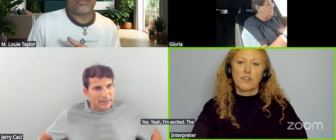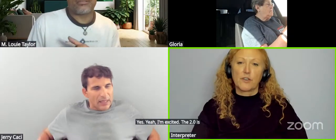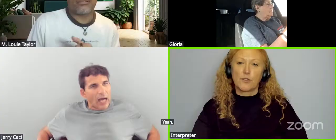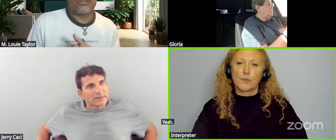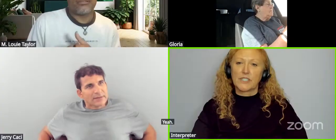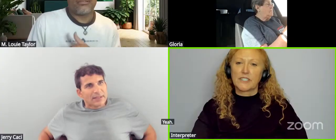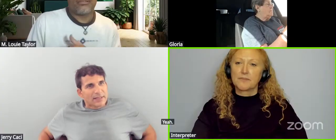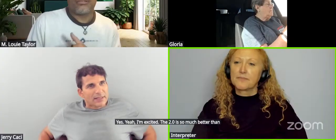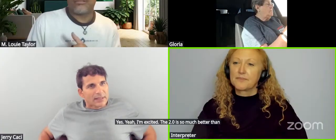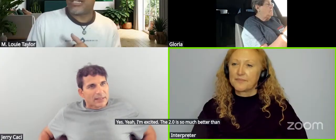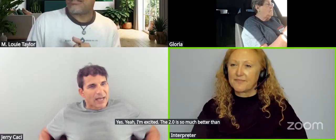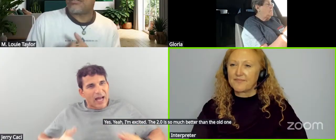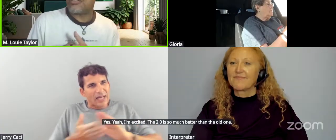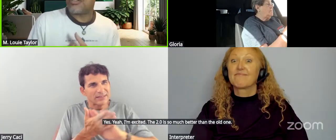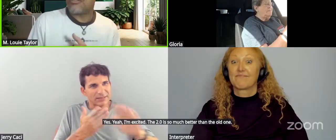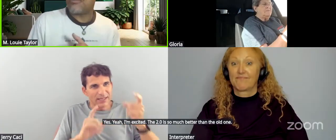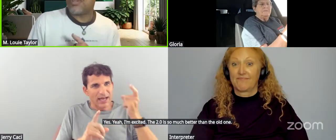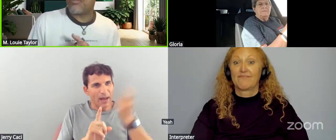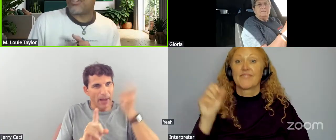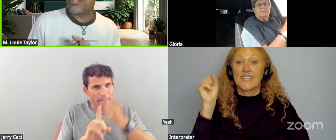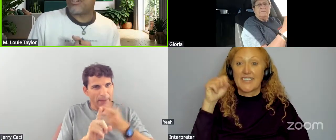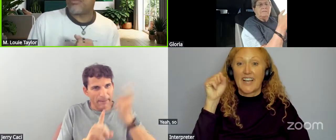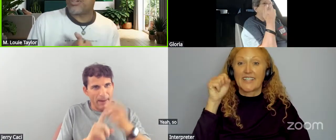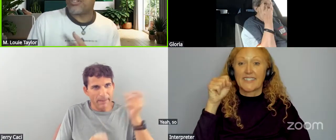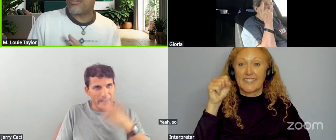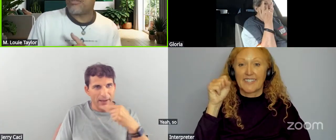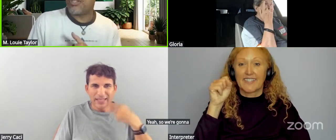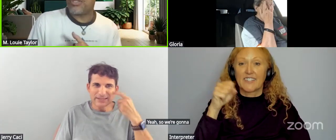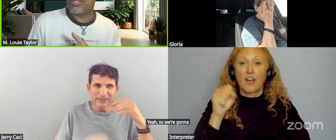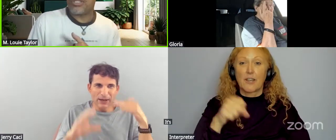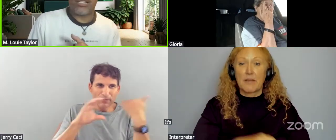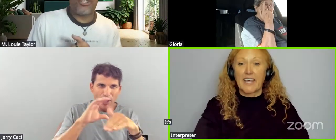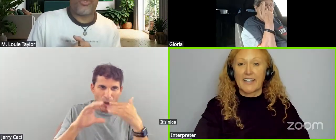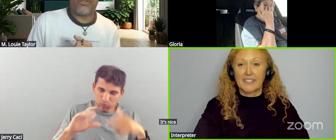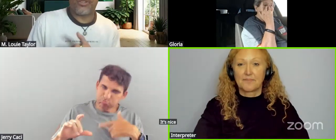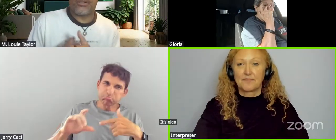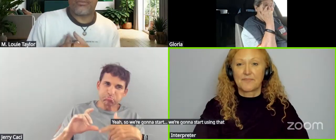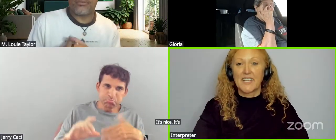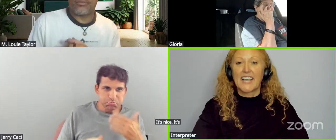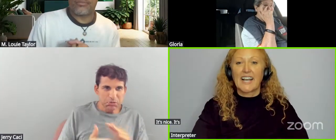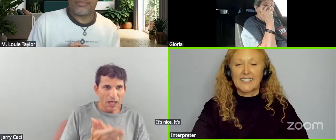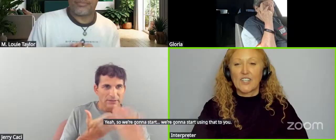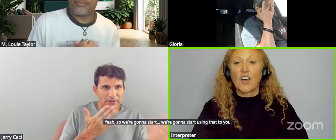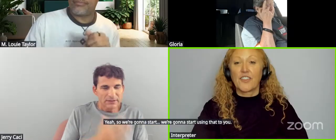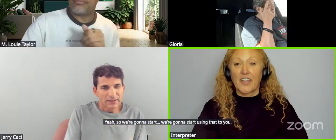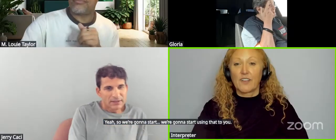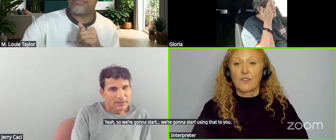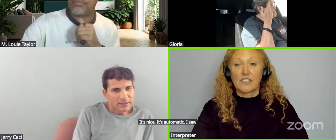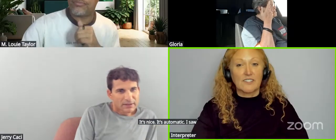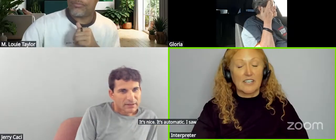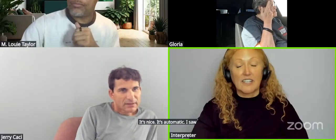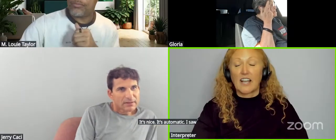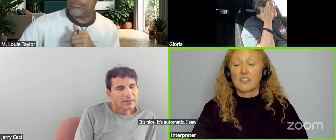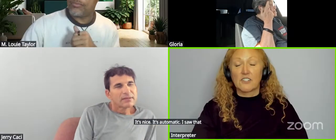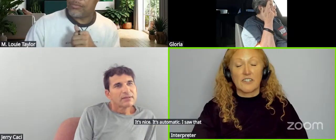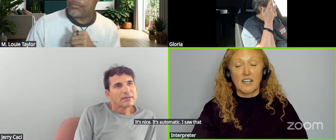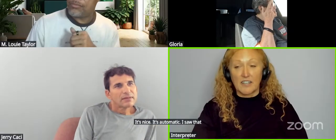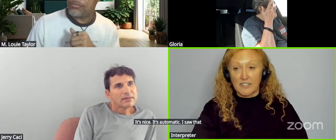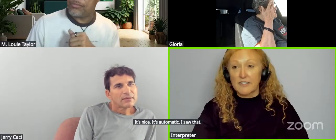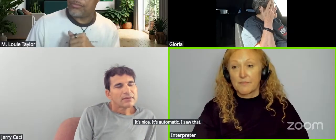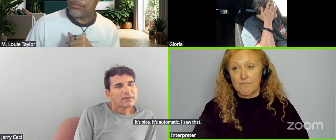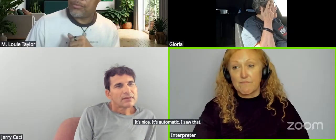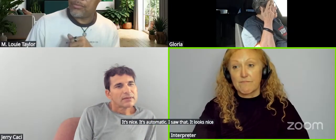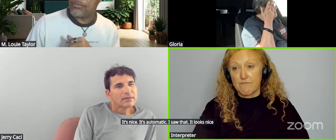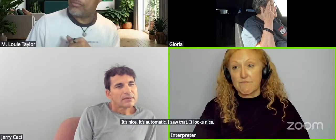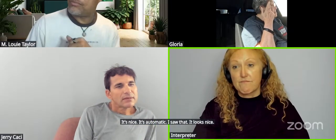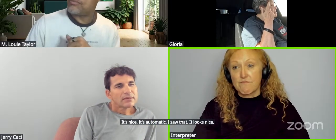better than the old one. Yeah. So we're gonna start using It's that automatic. too. I saw that. Well, it looks nice.